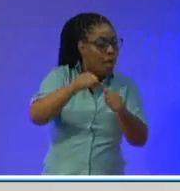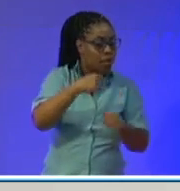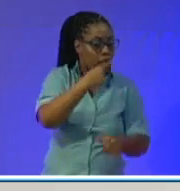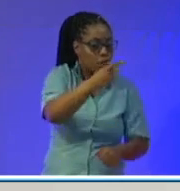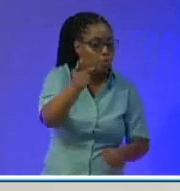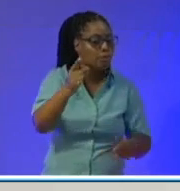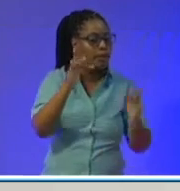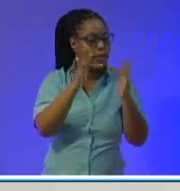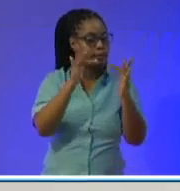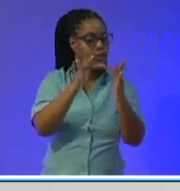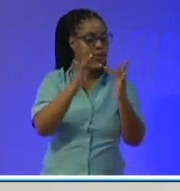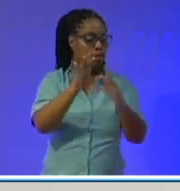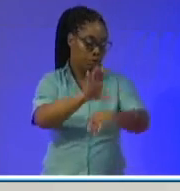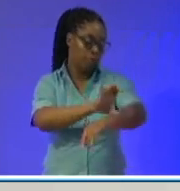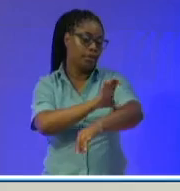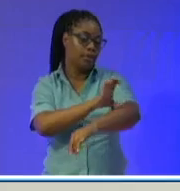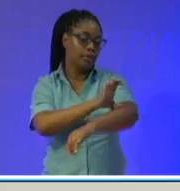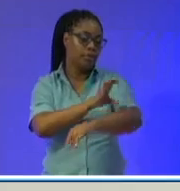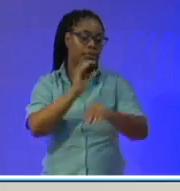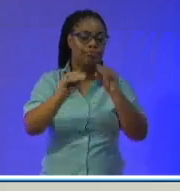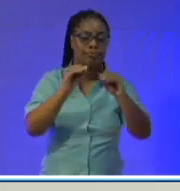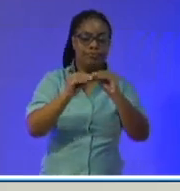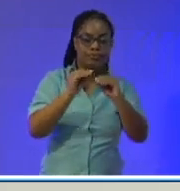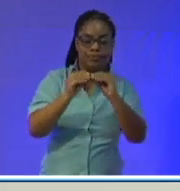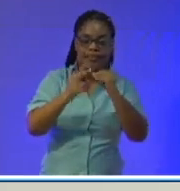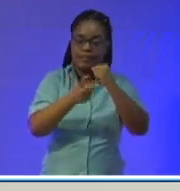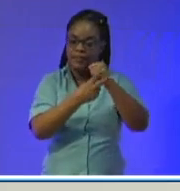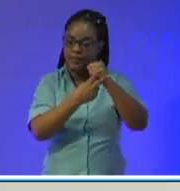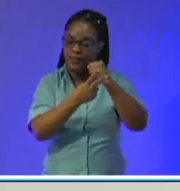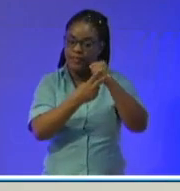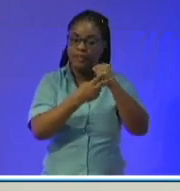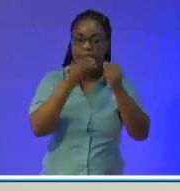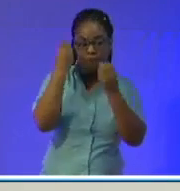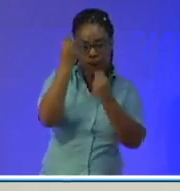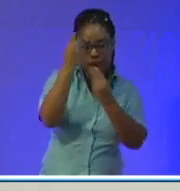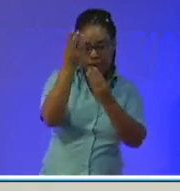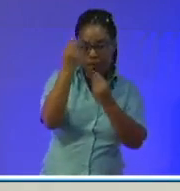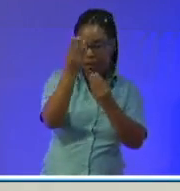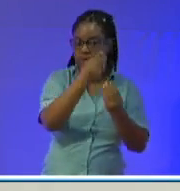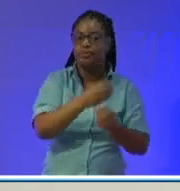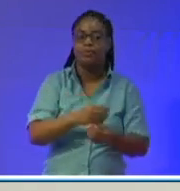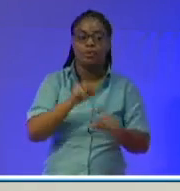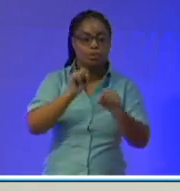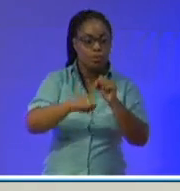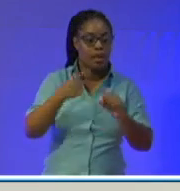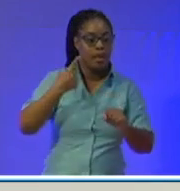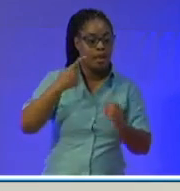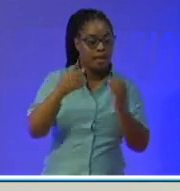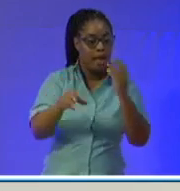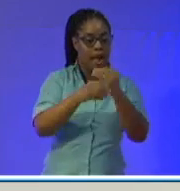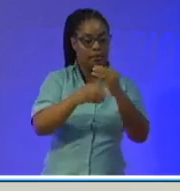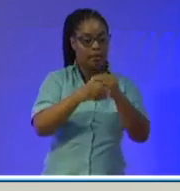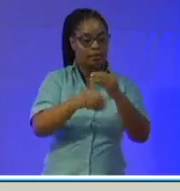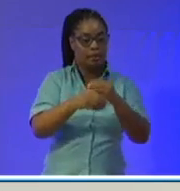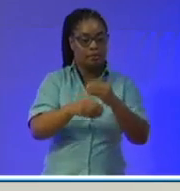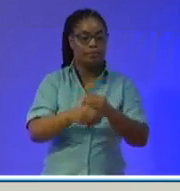bring all of that to light. And if there are any legal ramifications for those persons, we will deal